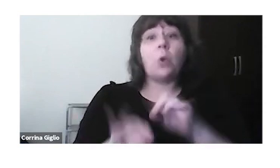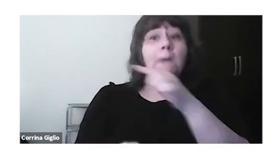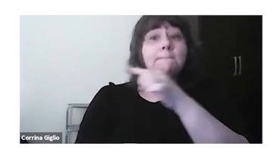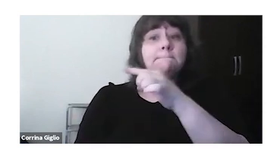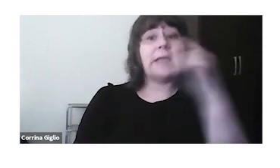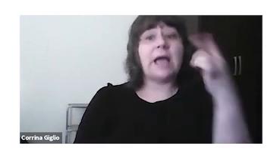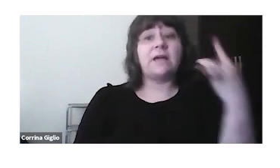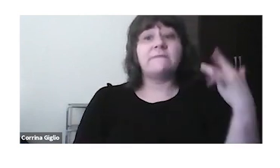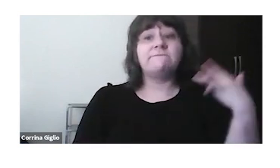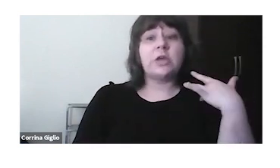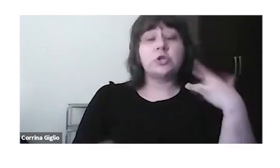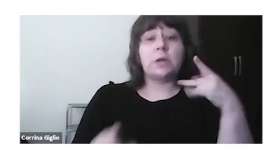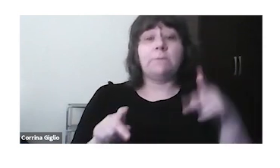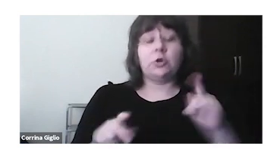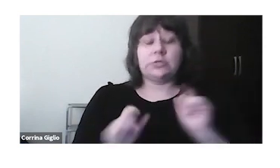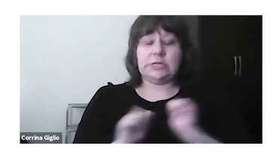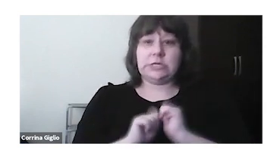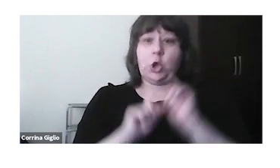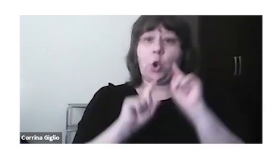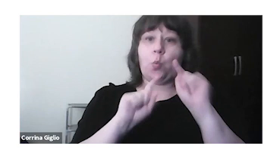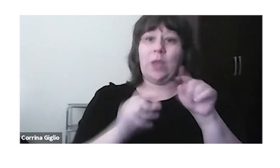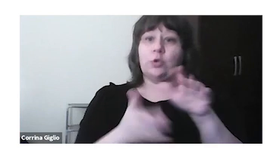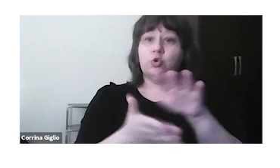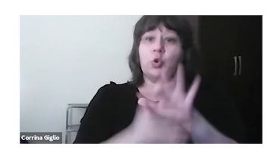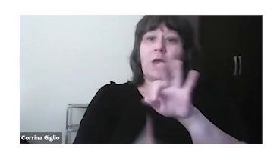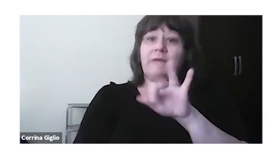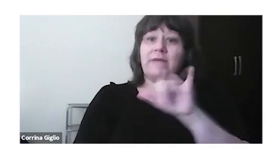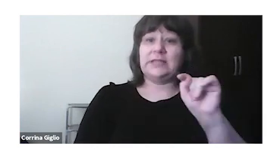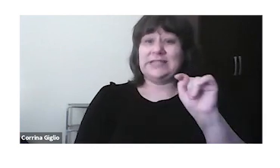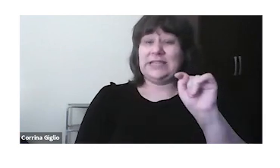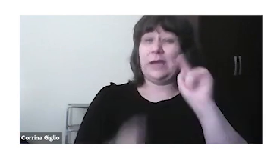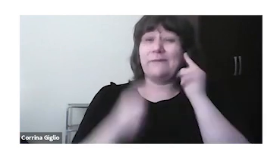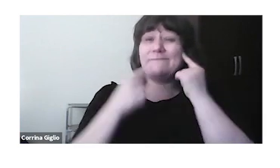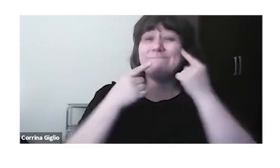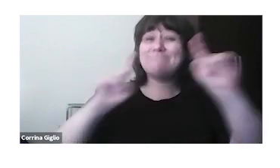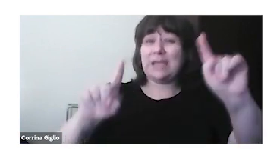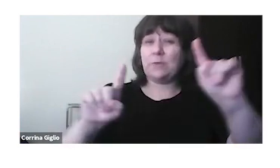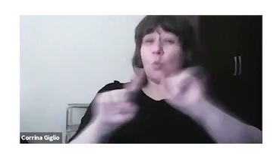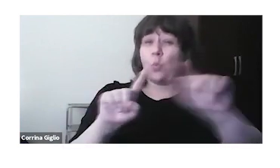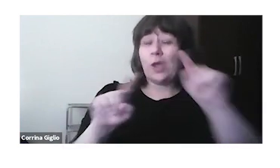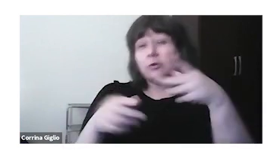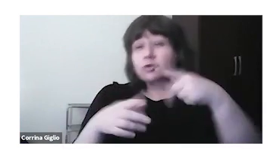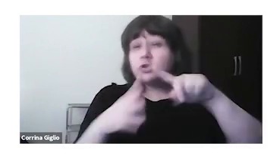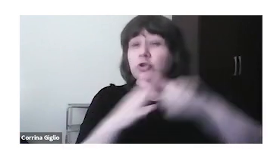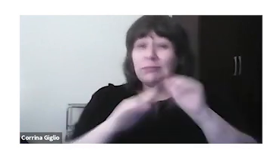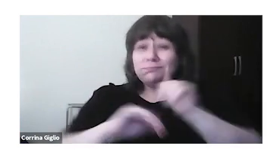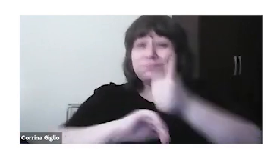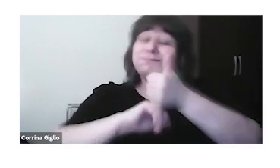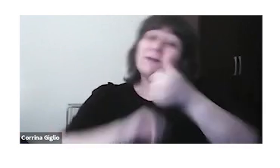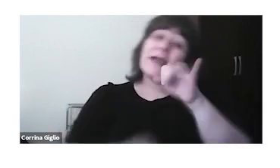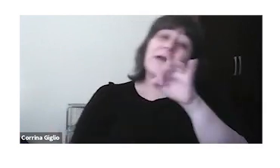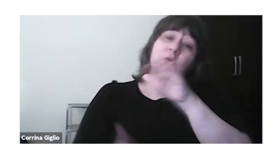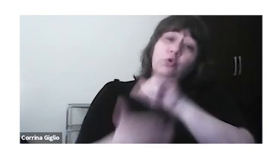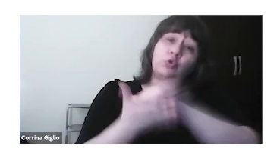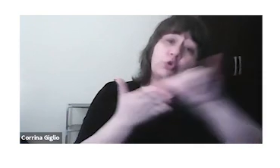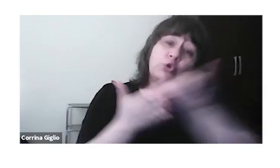after graduating, he sort of cut his teeth in the garment district and worked for a